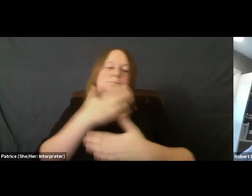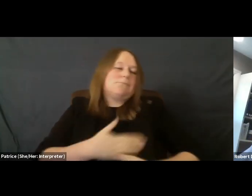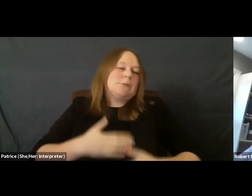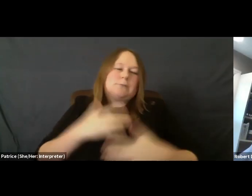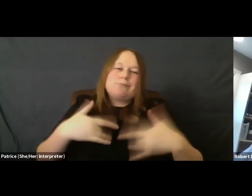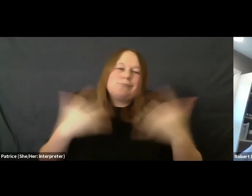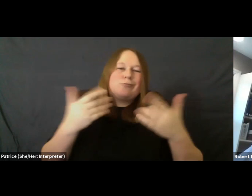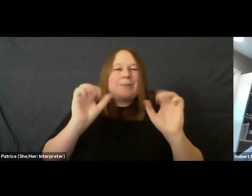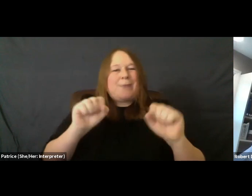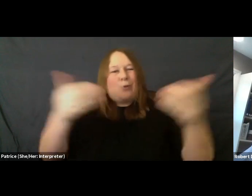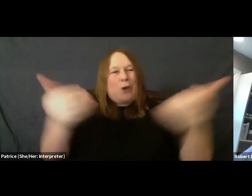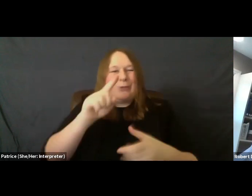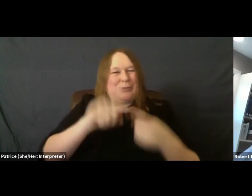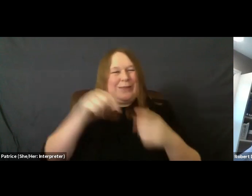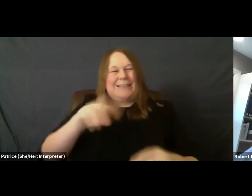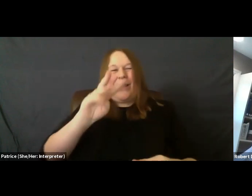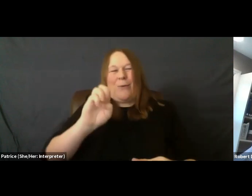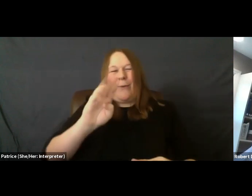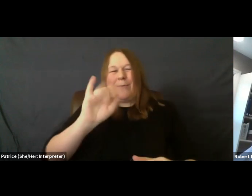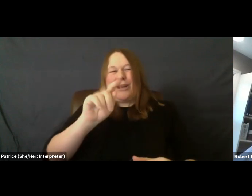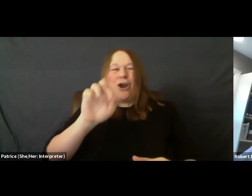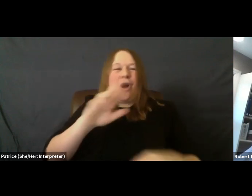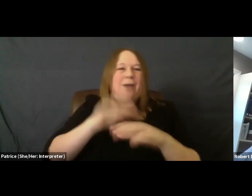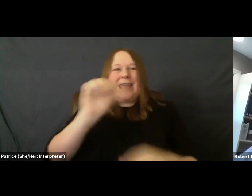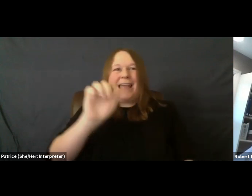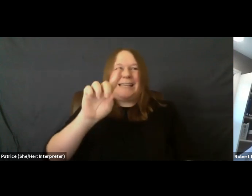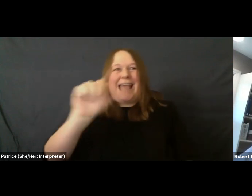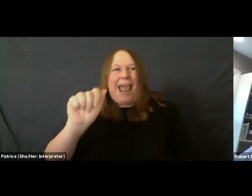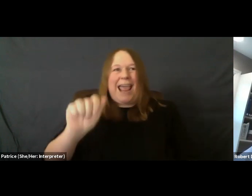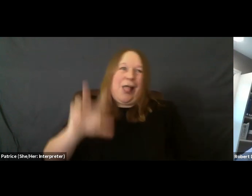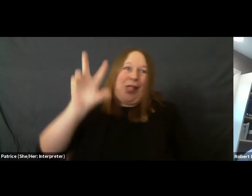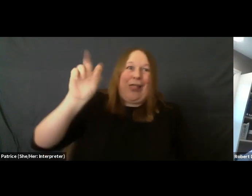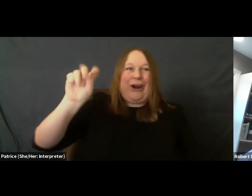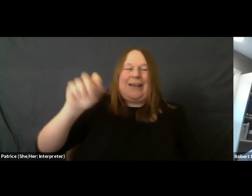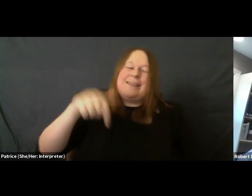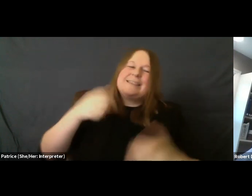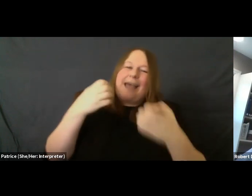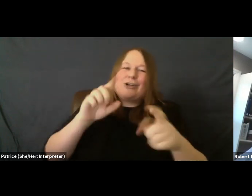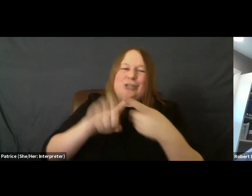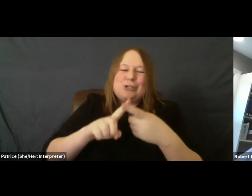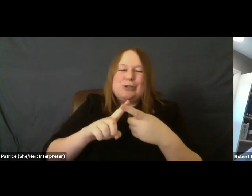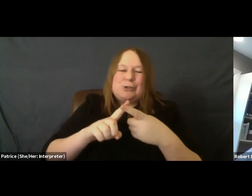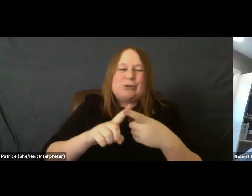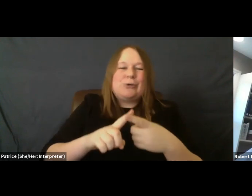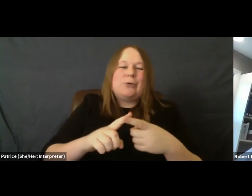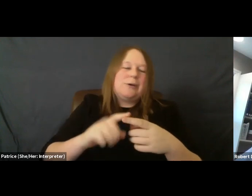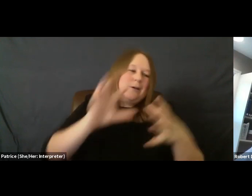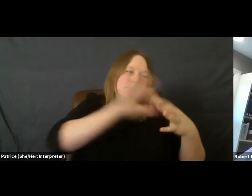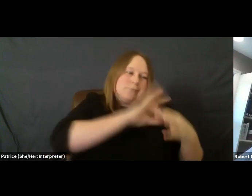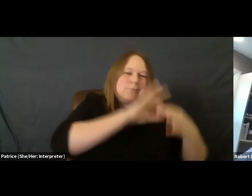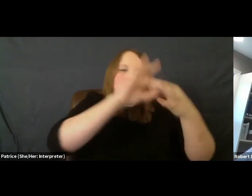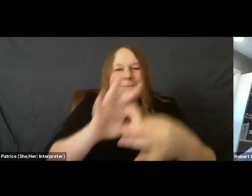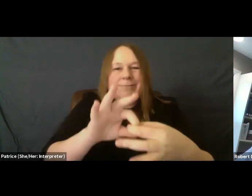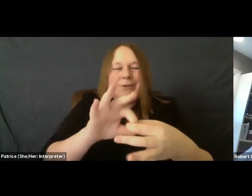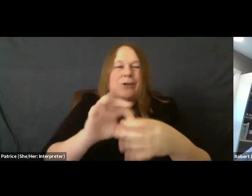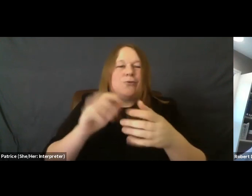welcome you to this webinar on the ADA at 30. This is an effort to look both backwards and forwards with regard to the